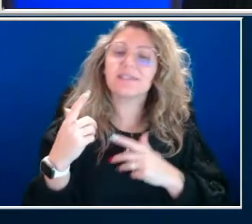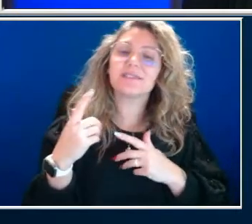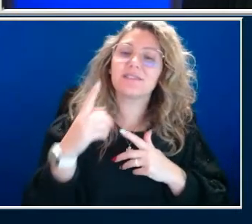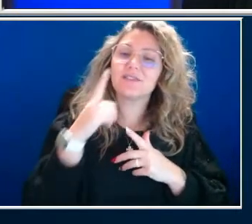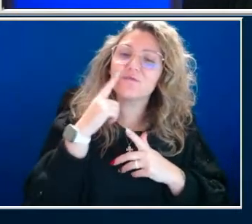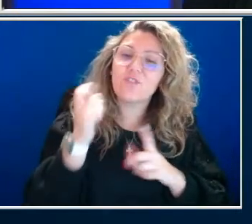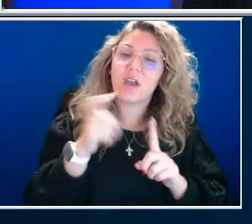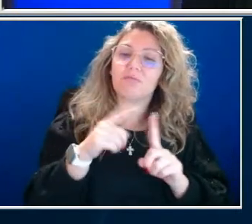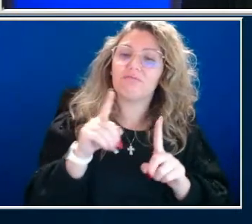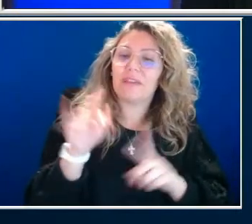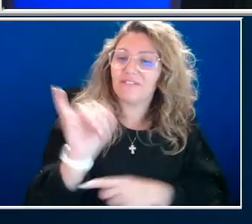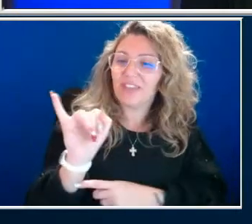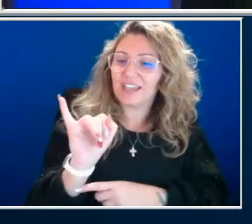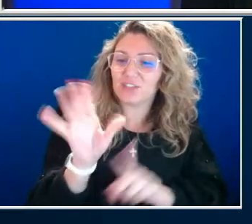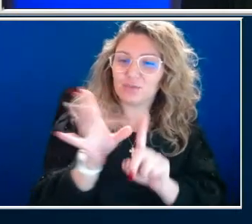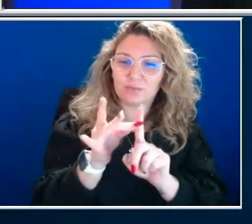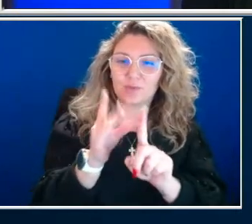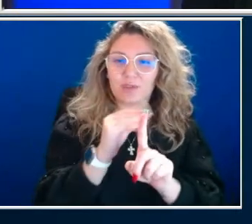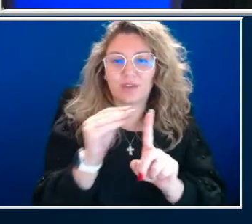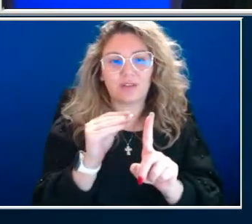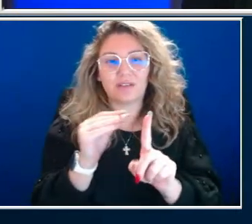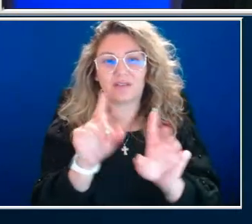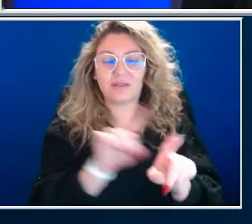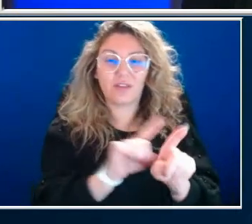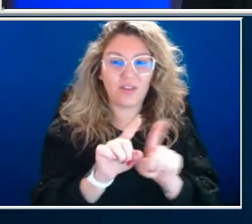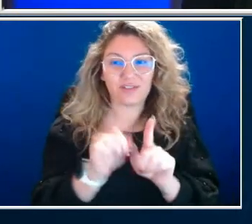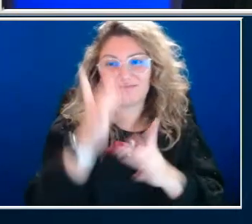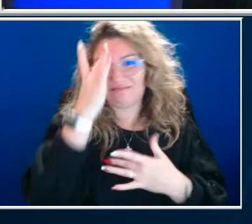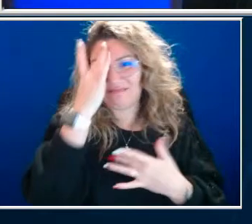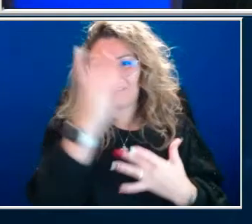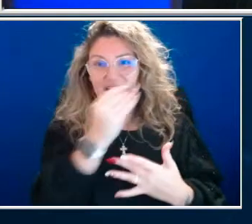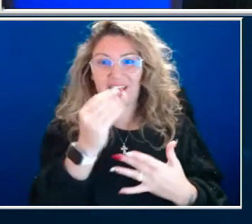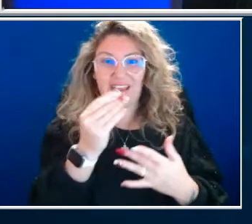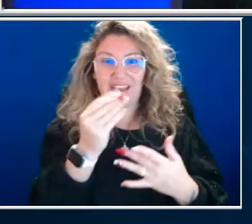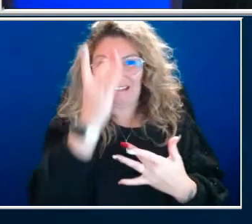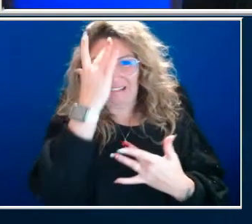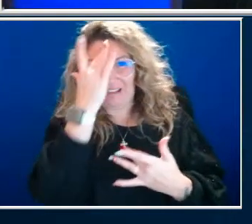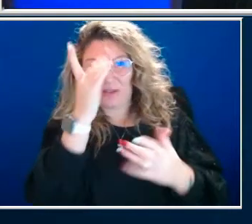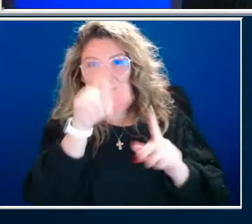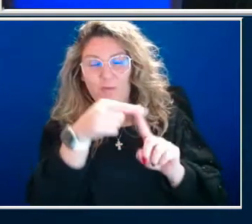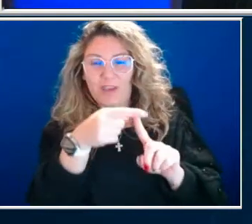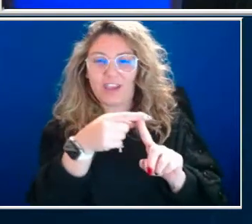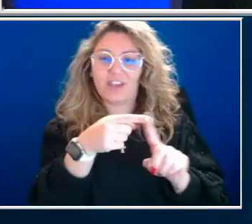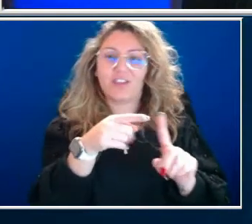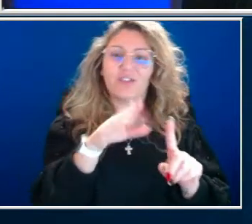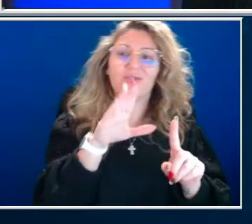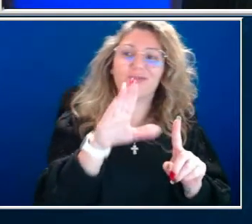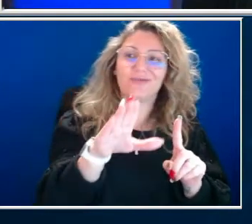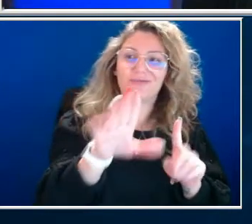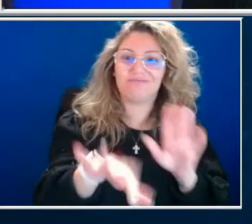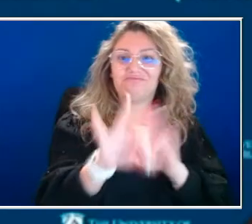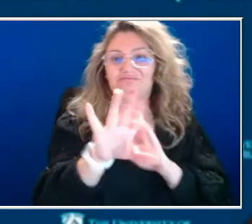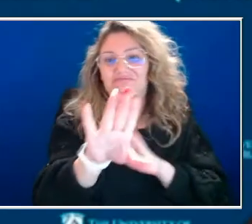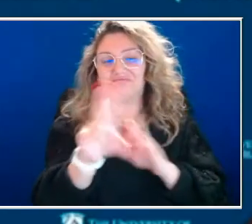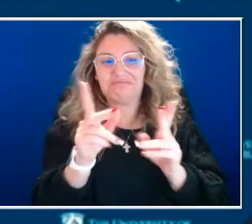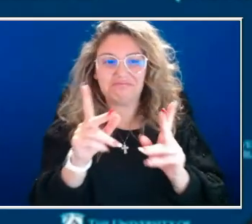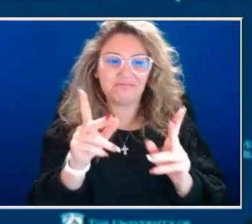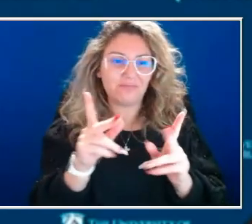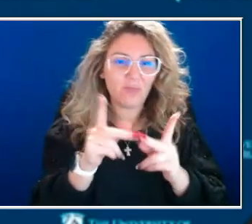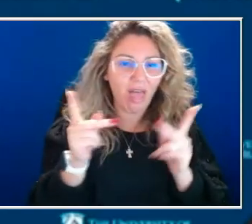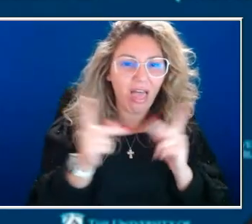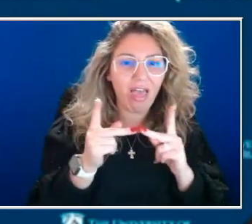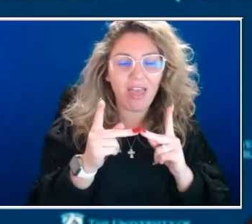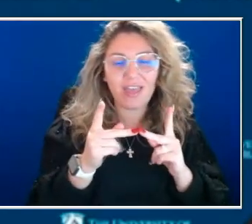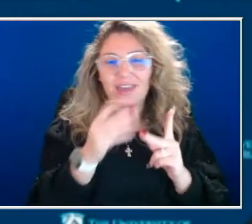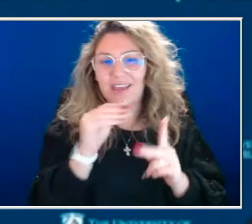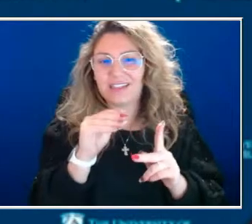infected, but also being ill, and being ill when you are at your destination, but also maybe transmitting it to others who